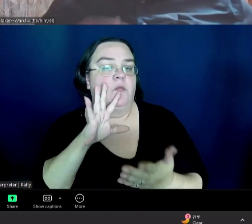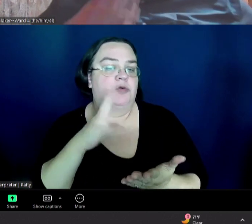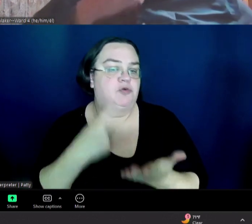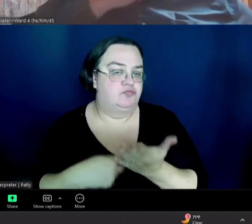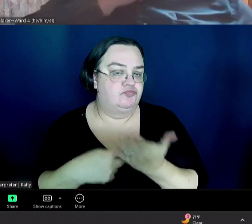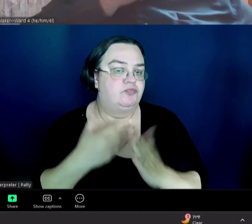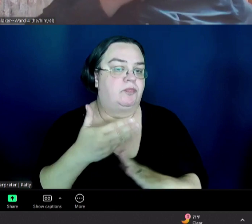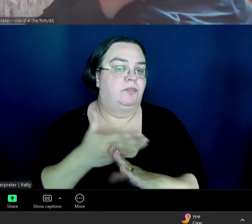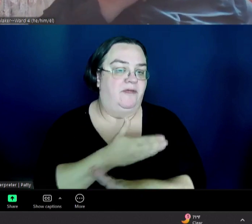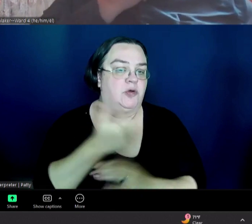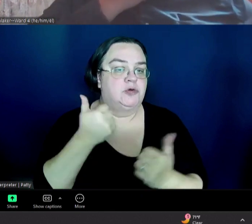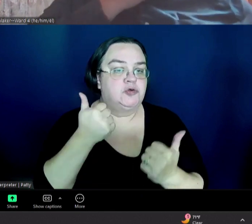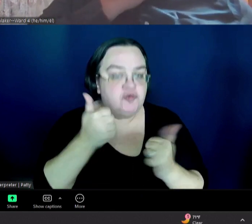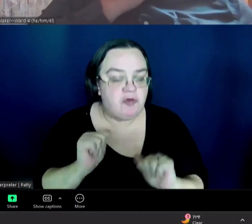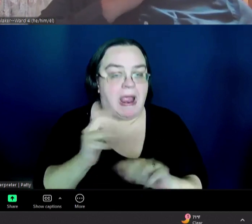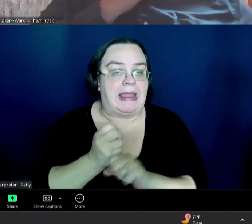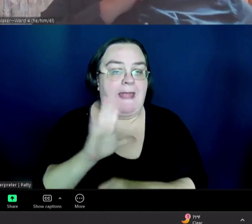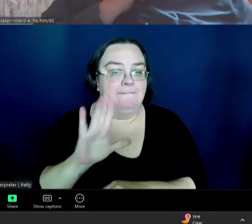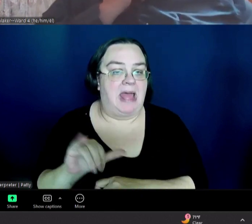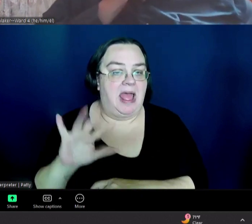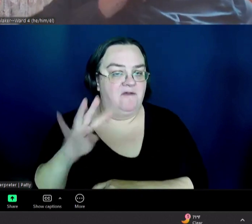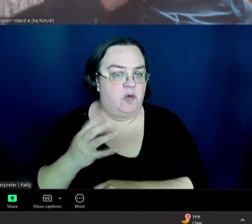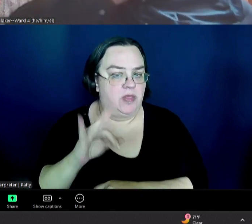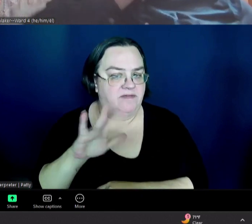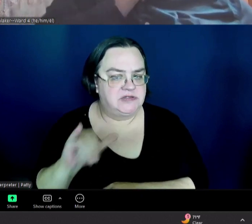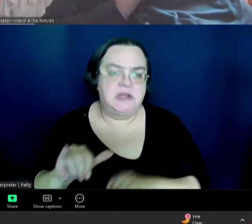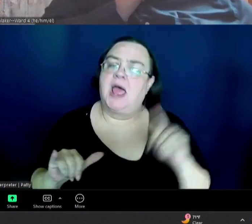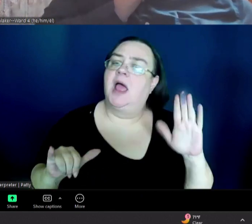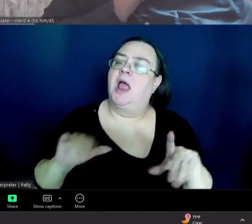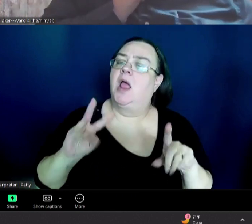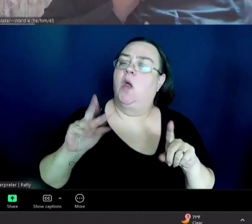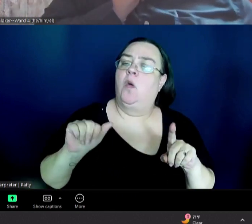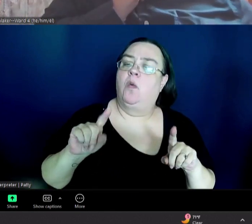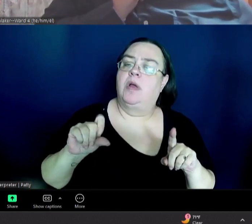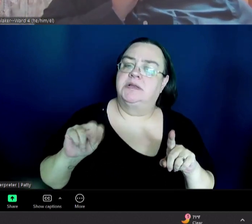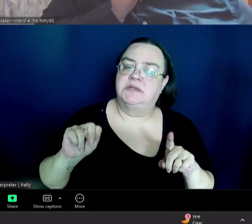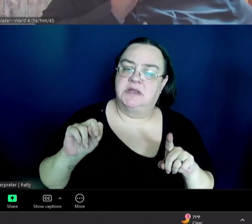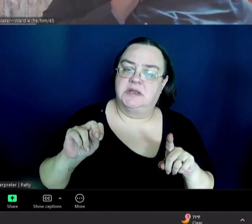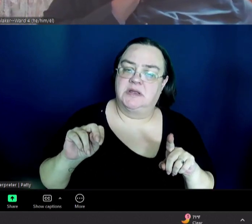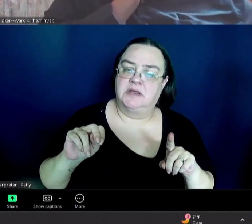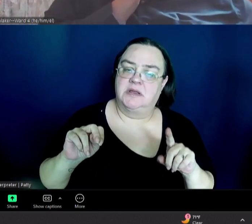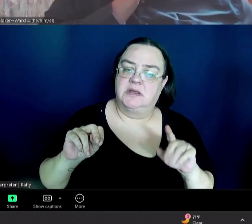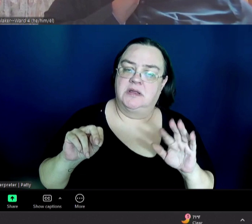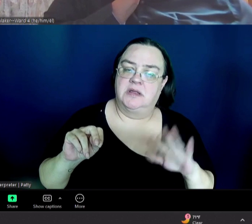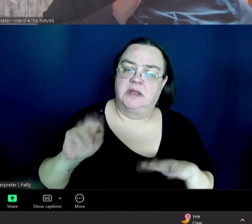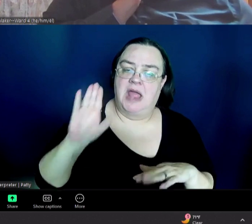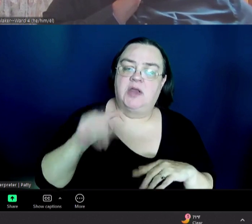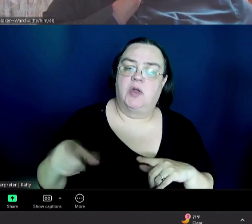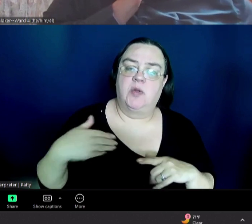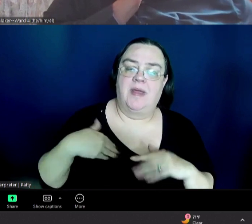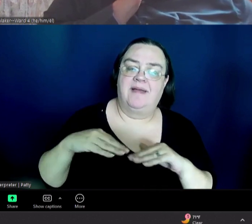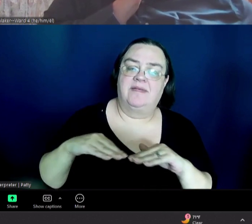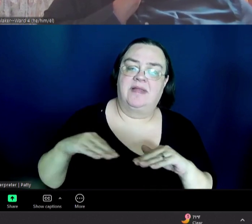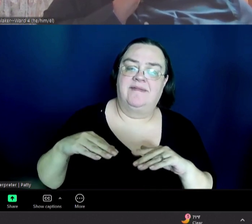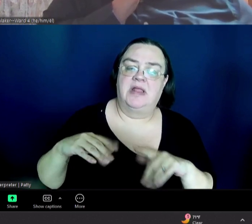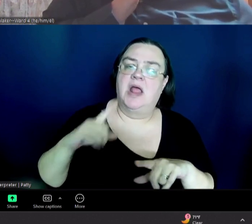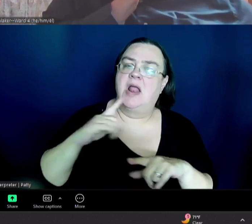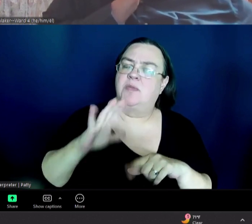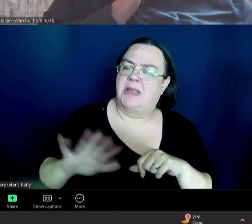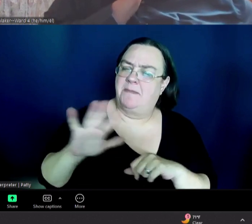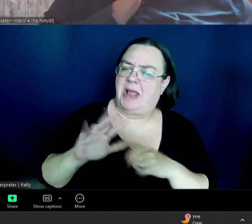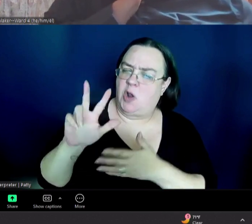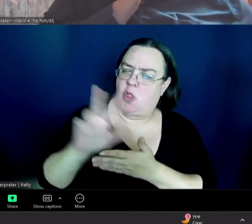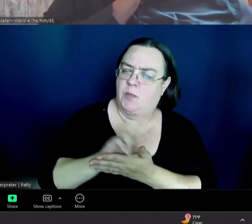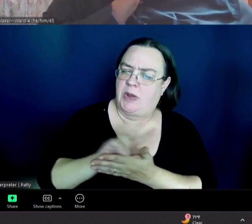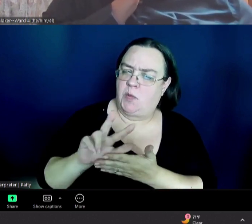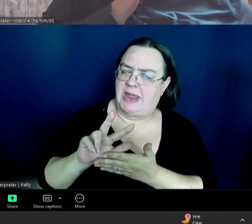get it by the 4th of July. Mr. Bell, do you remember, and then I'll yield the floor, I'm sorry. Was it around a 3-week turnaround